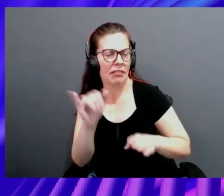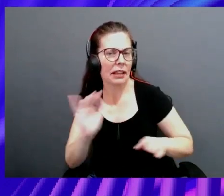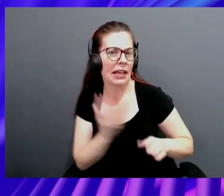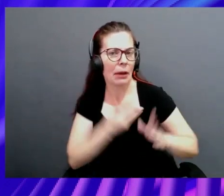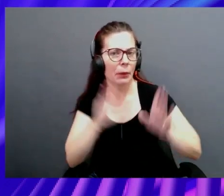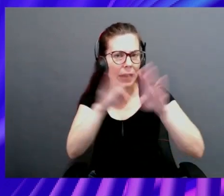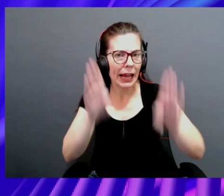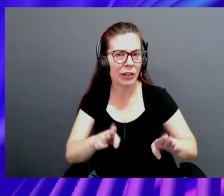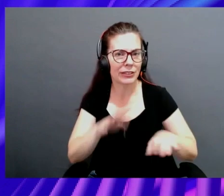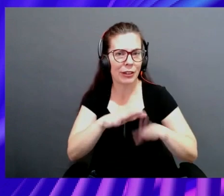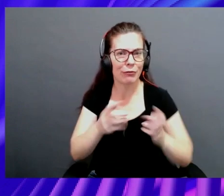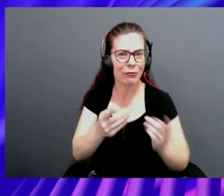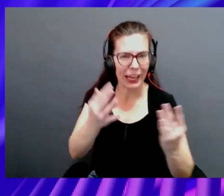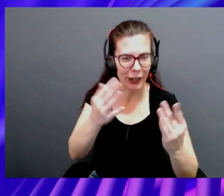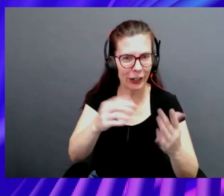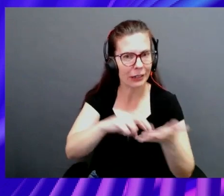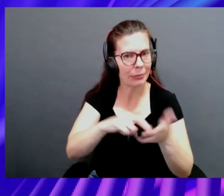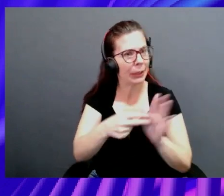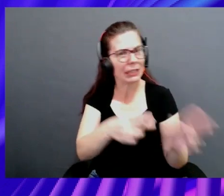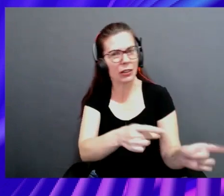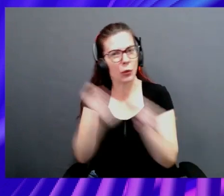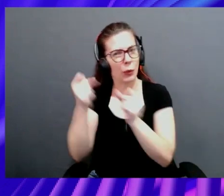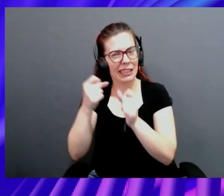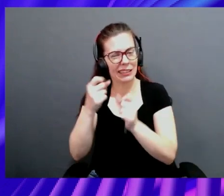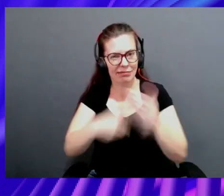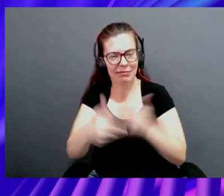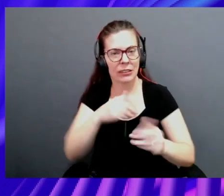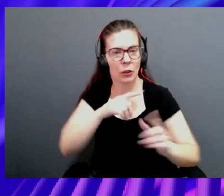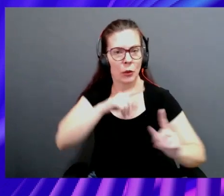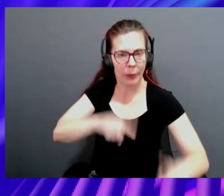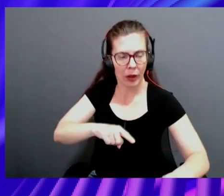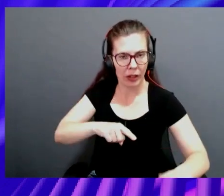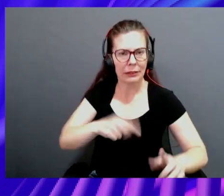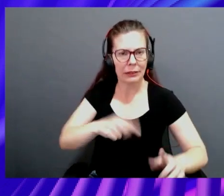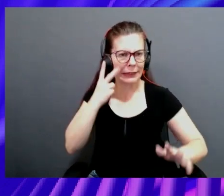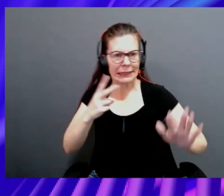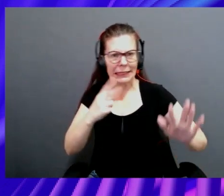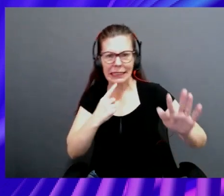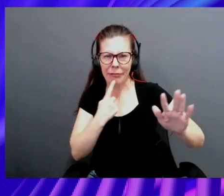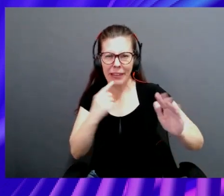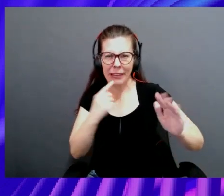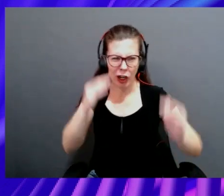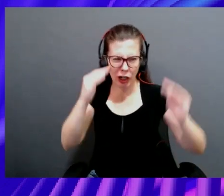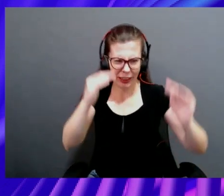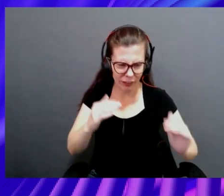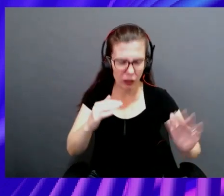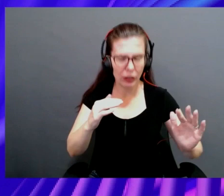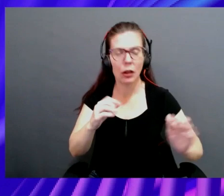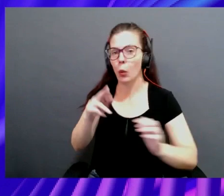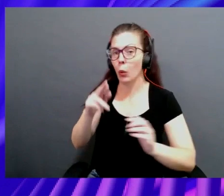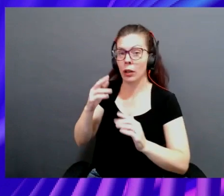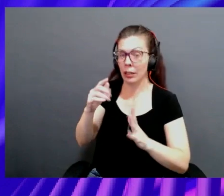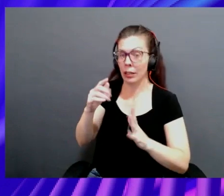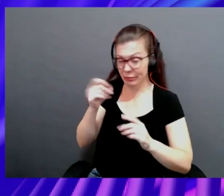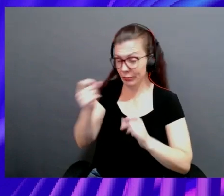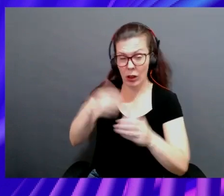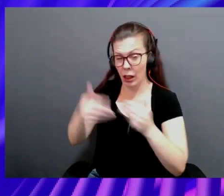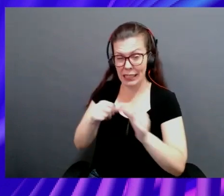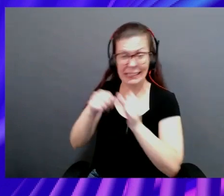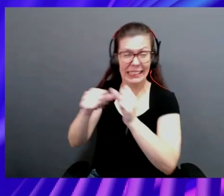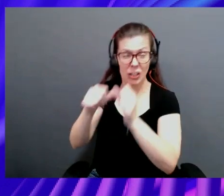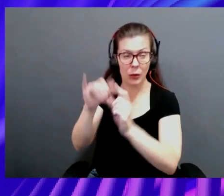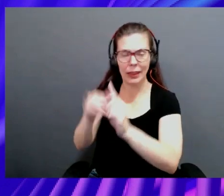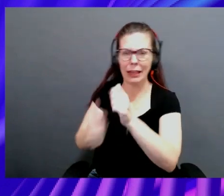validate and lower the severity of it. Or we work like the house is on fire the whole time until it is mitigated, right? Those are our